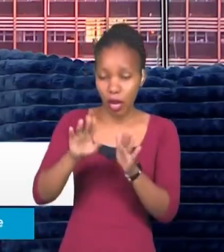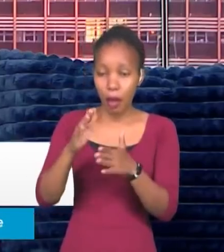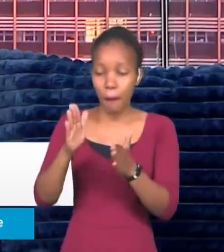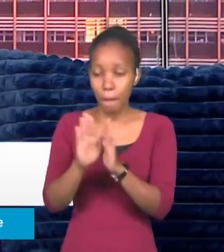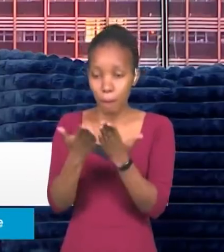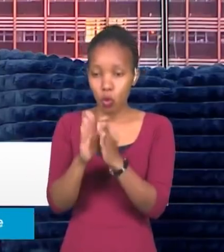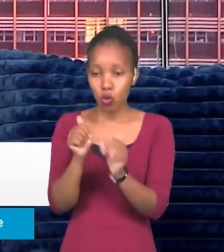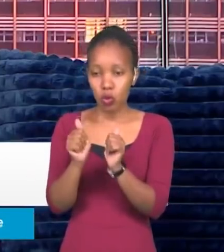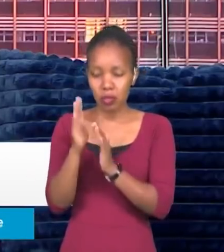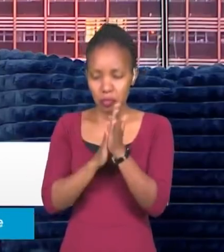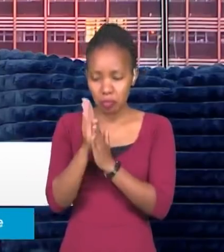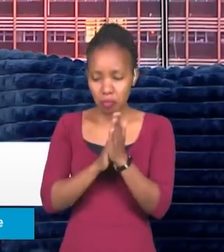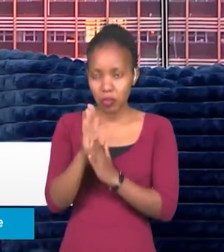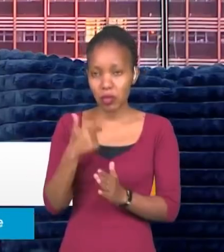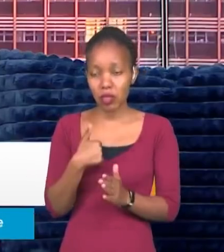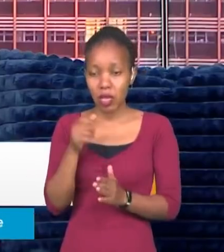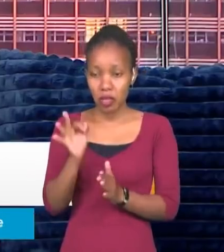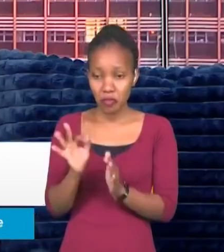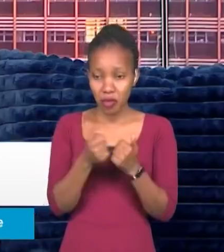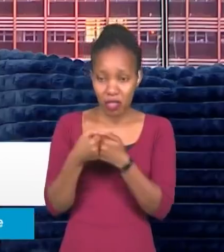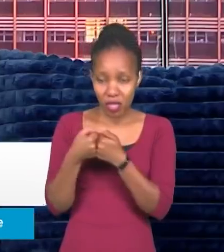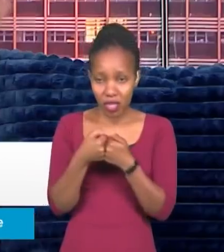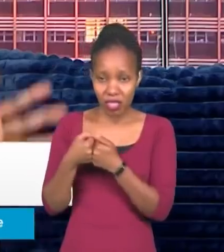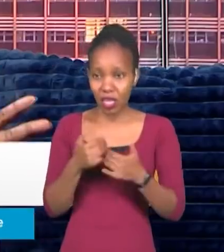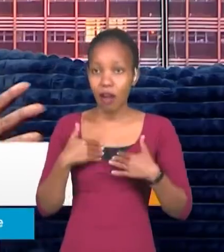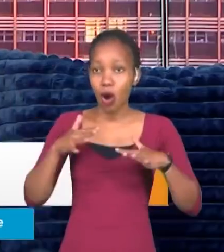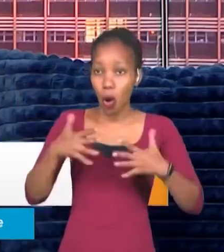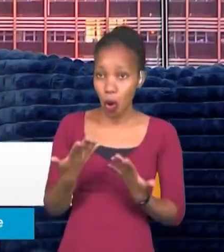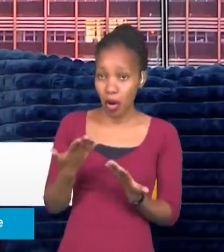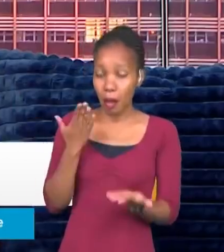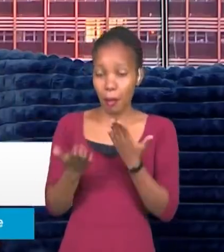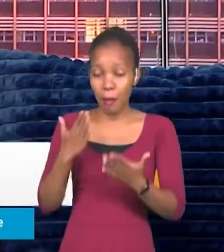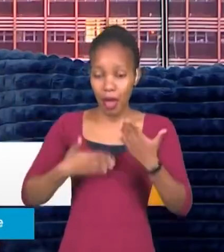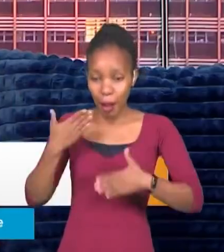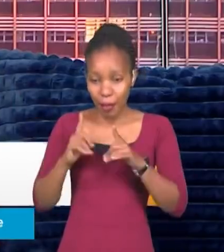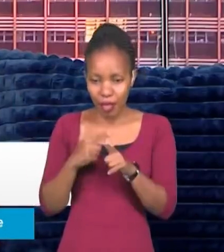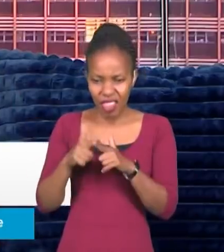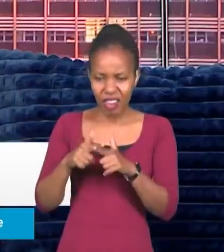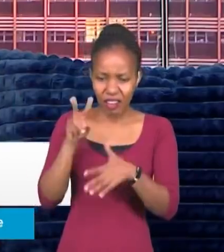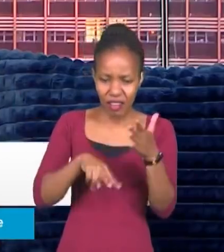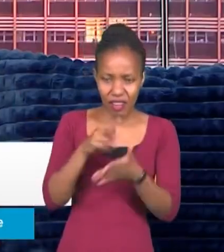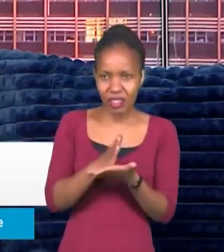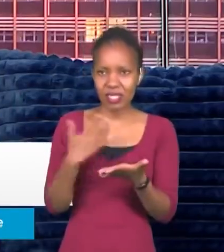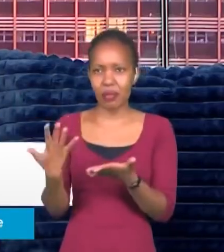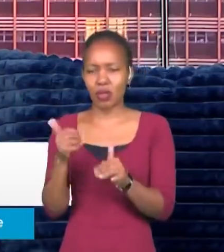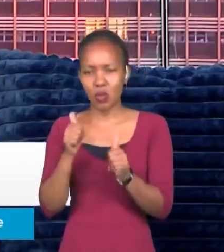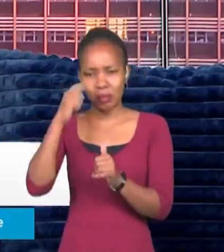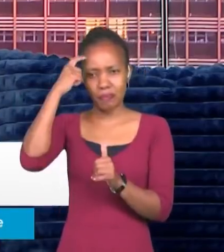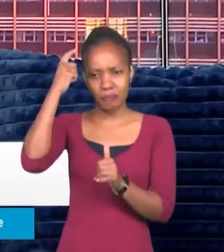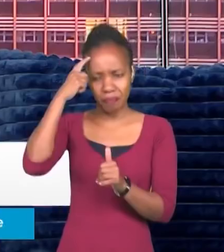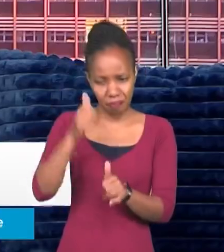on. If I'm going through a challenge, if I'm definitely maybe excited, I want to read something that is going to juggle my mind.